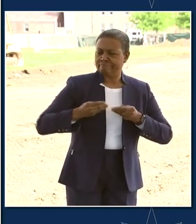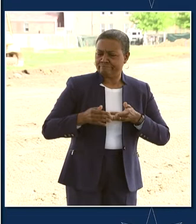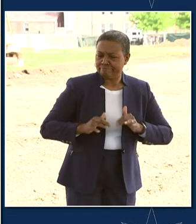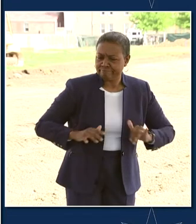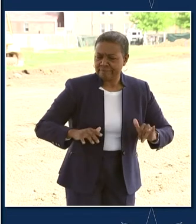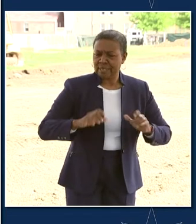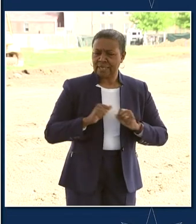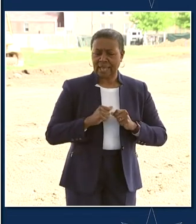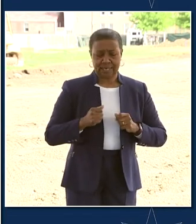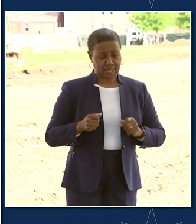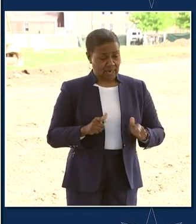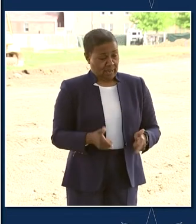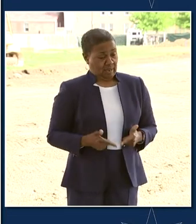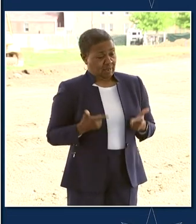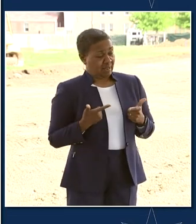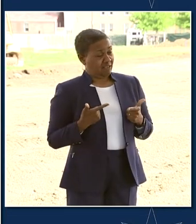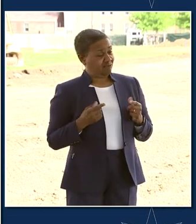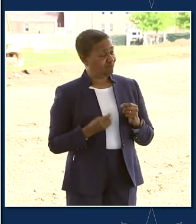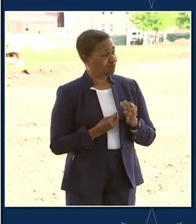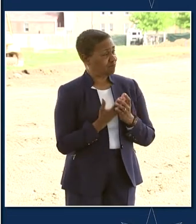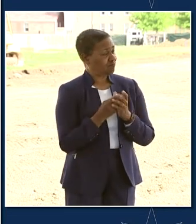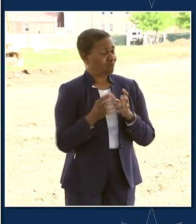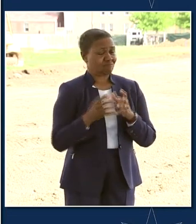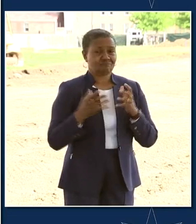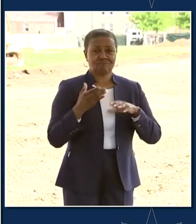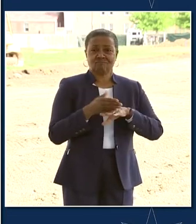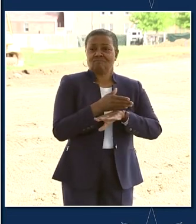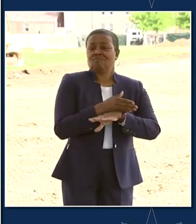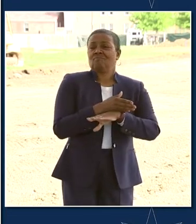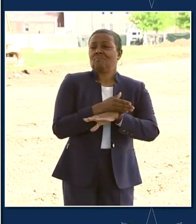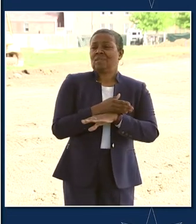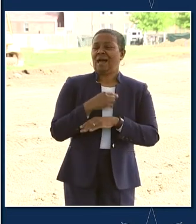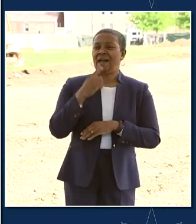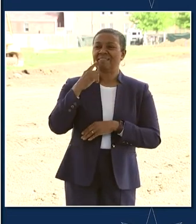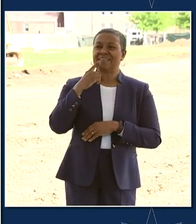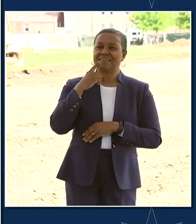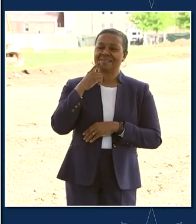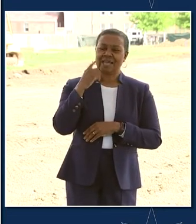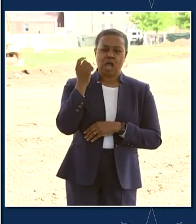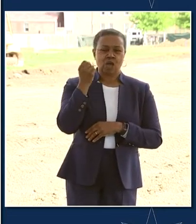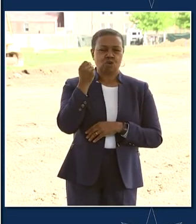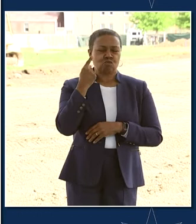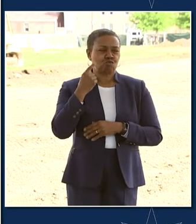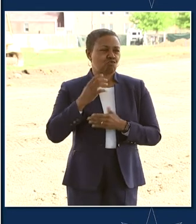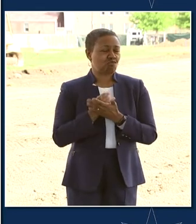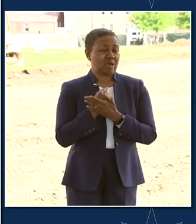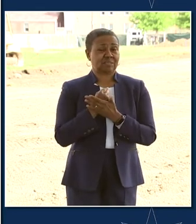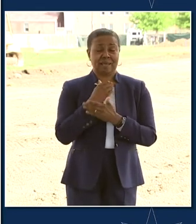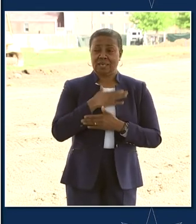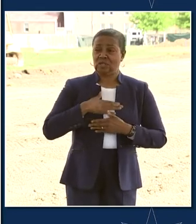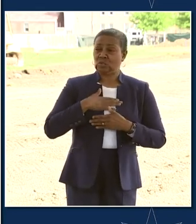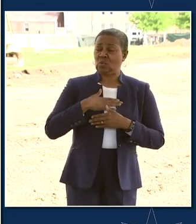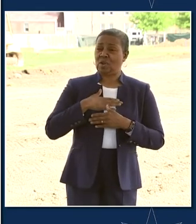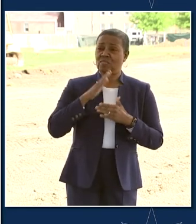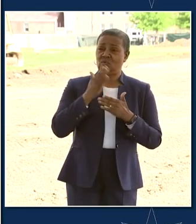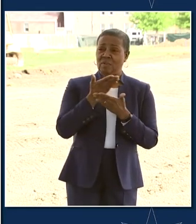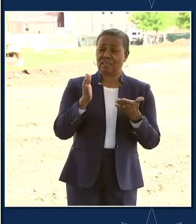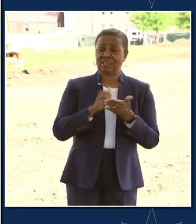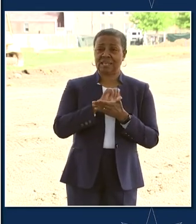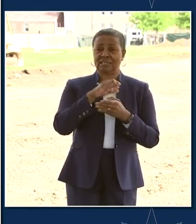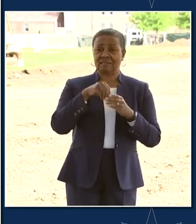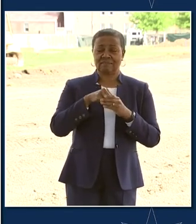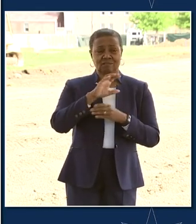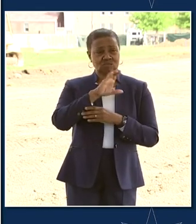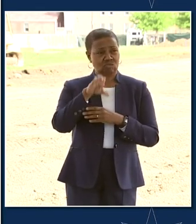be and live and flourish, and really, I think, grasp and enjoy the greatness that is the city of